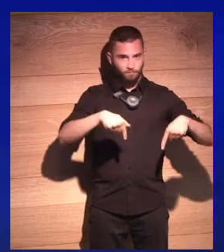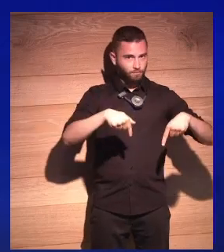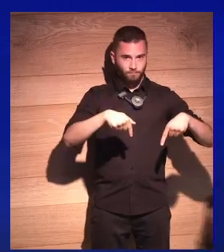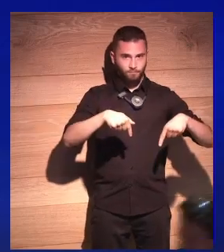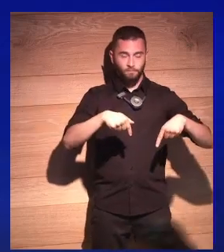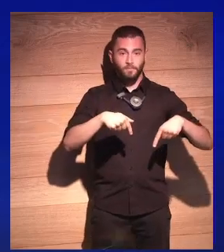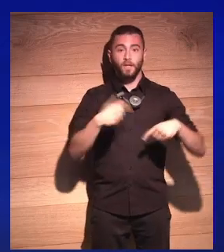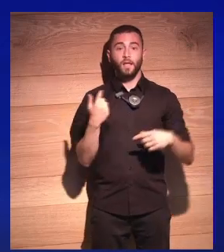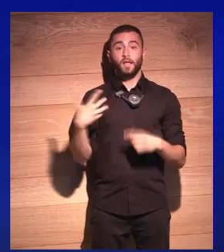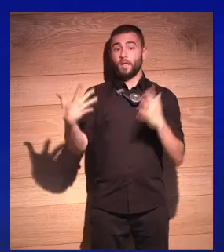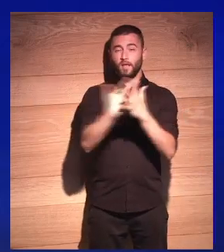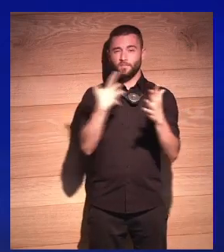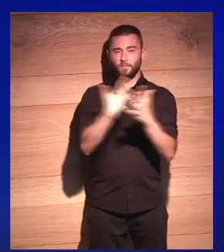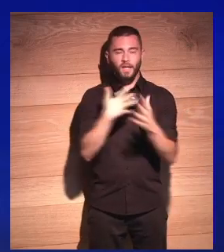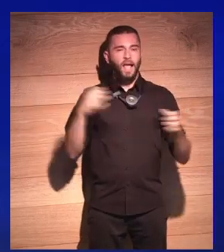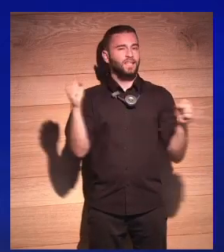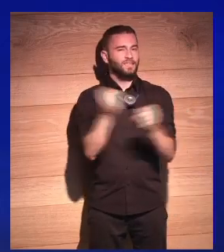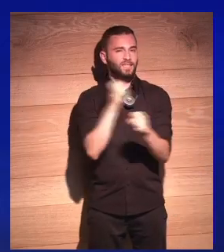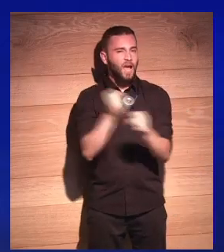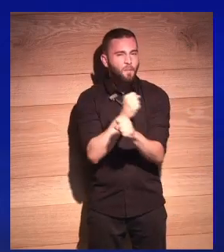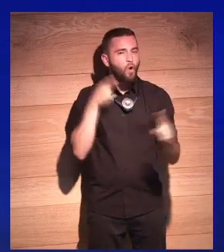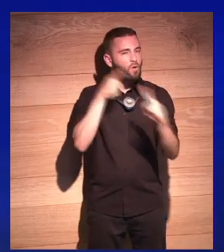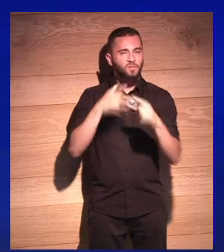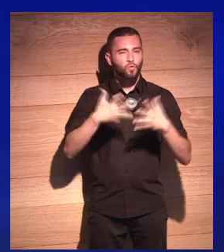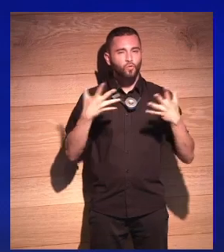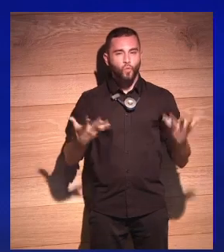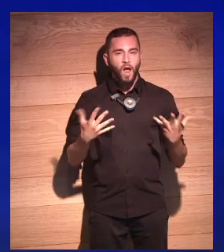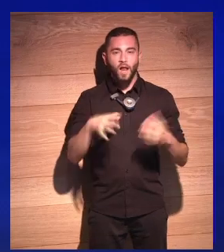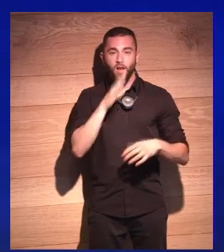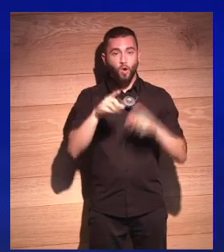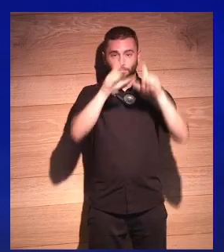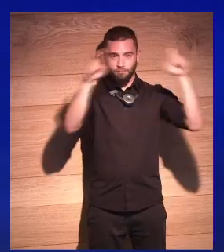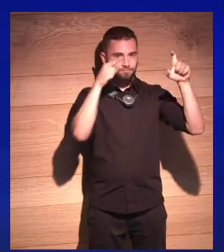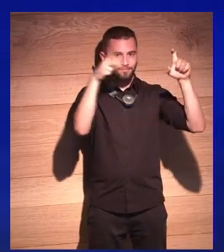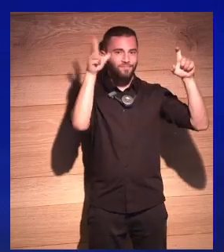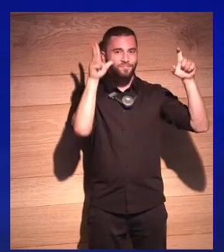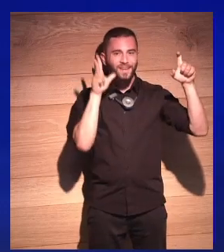Kingdom, and he will tell us how his work is